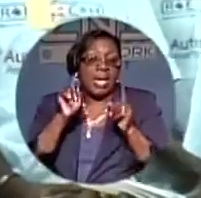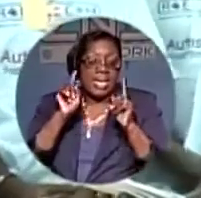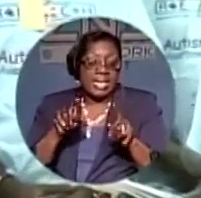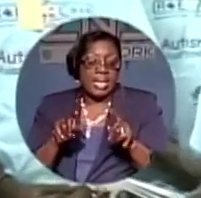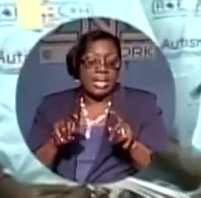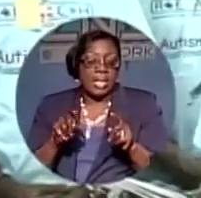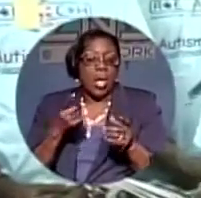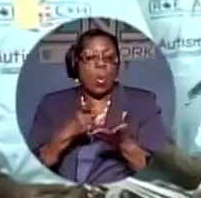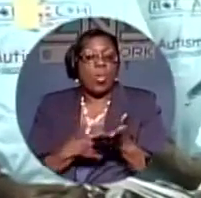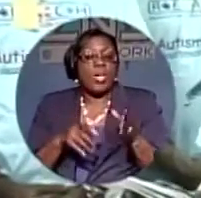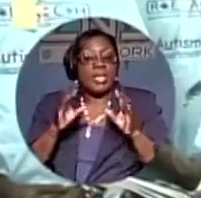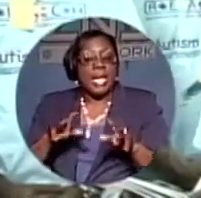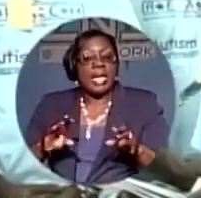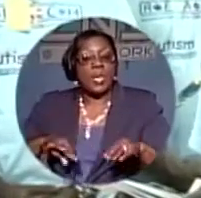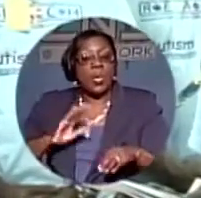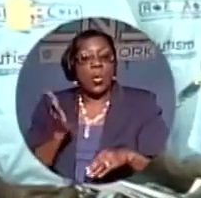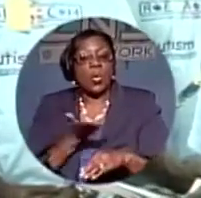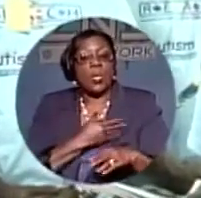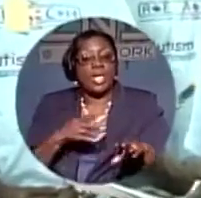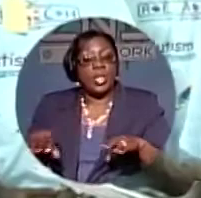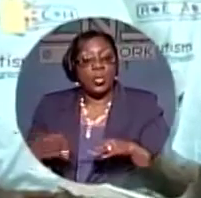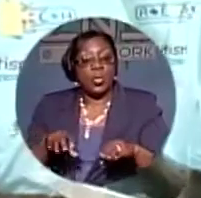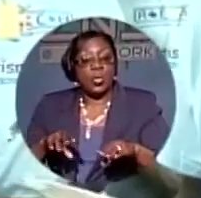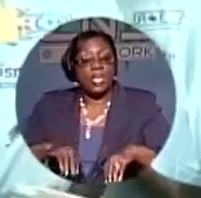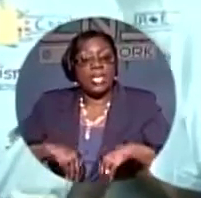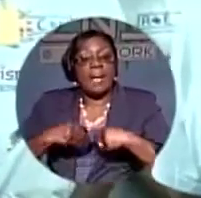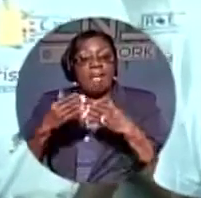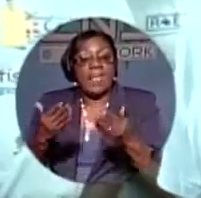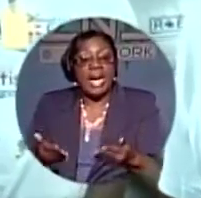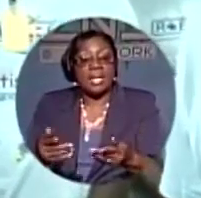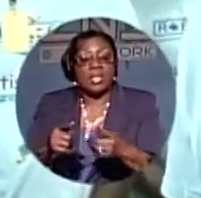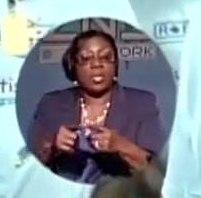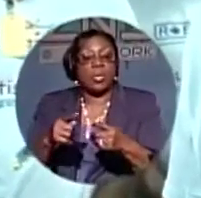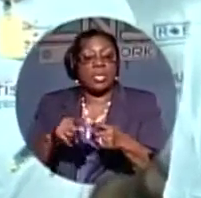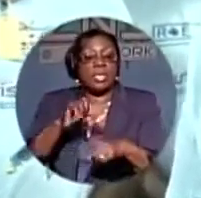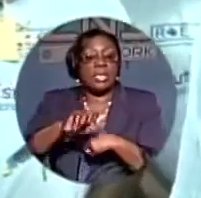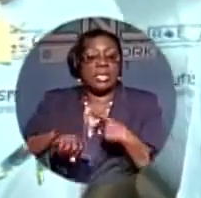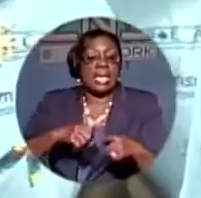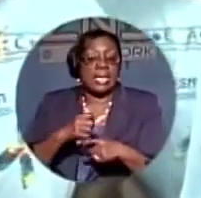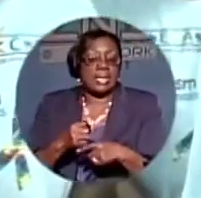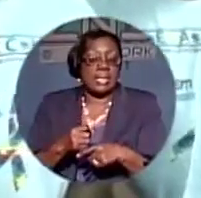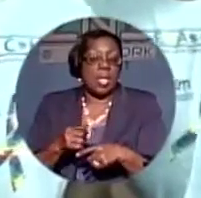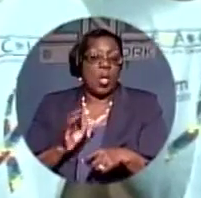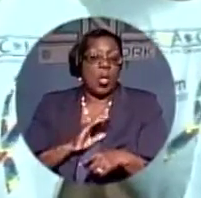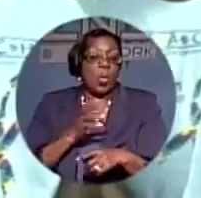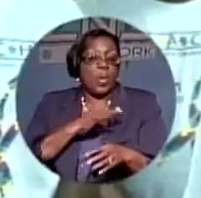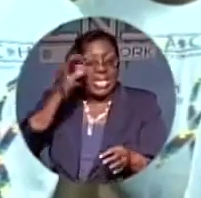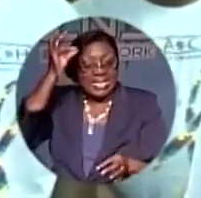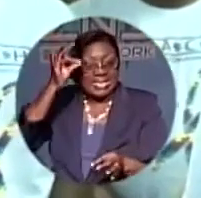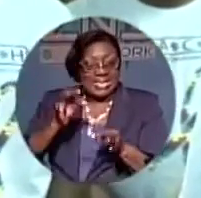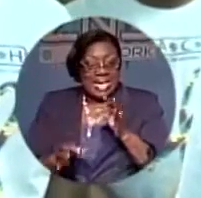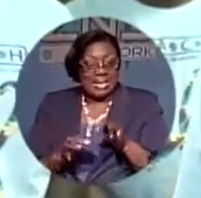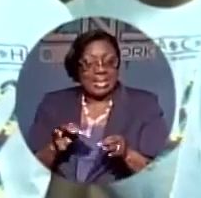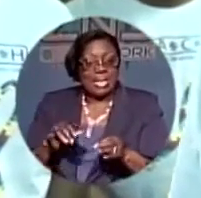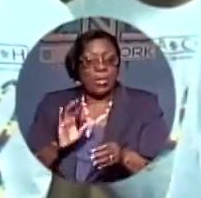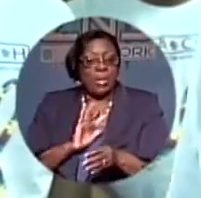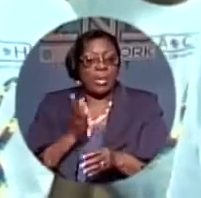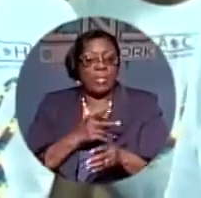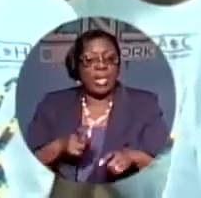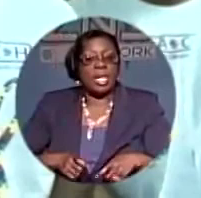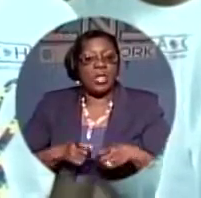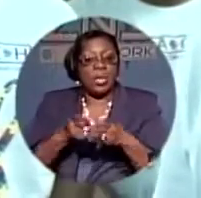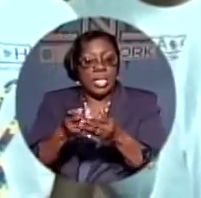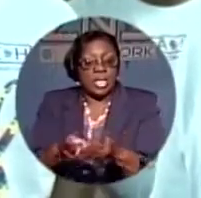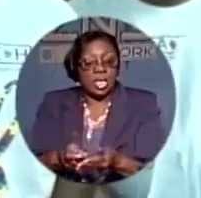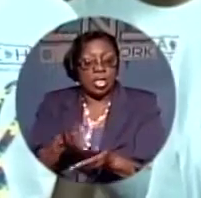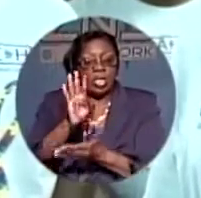we do to contribute and to give back to society as we have done in the past. And we decided that we wanted to make a donation to